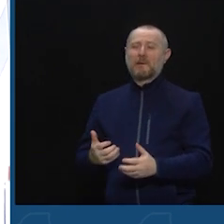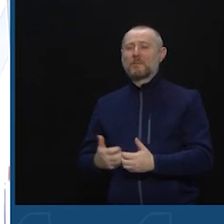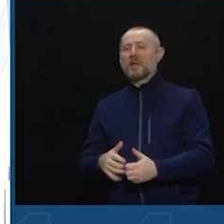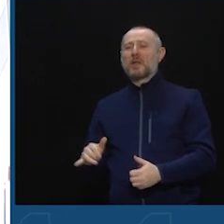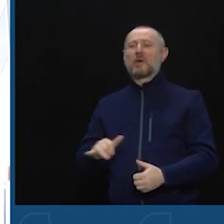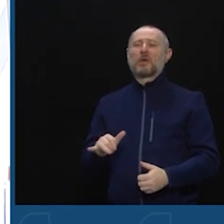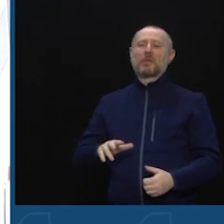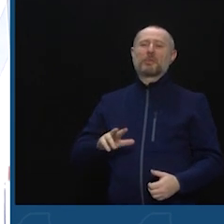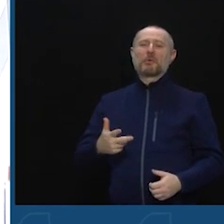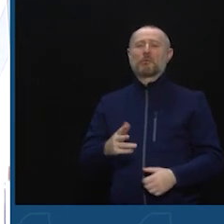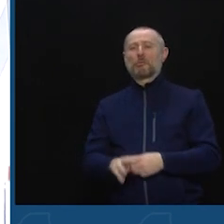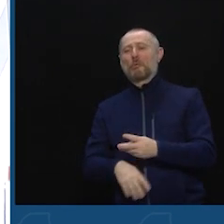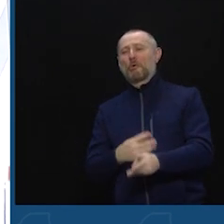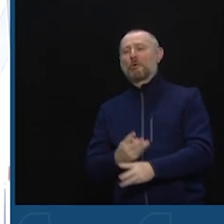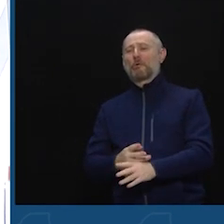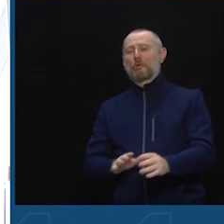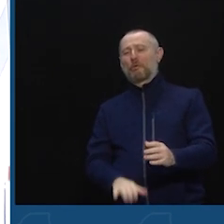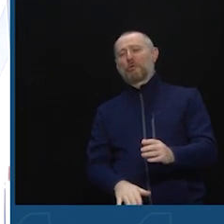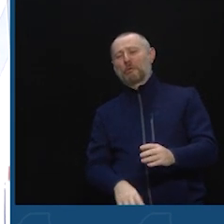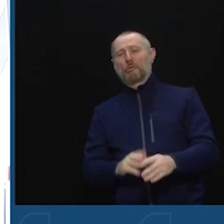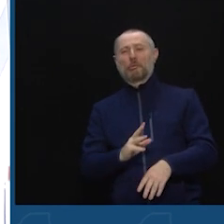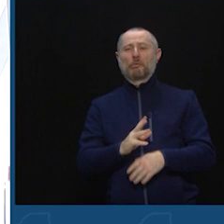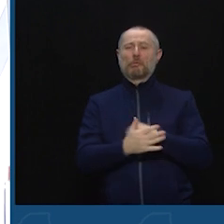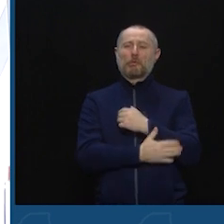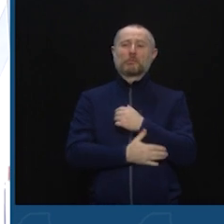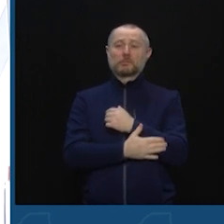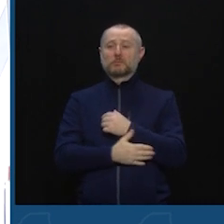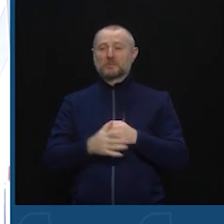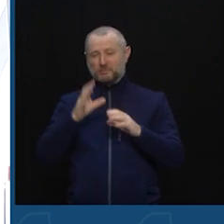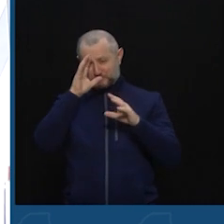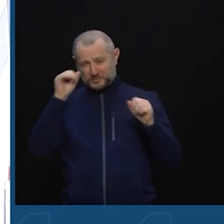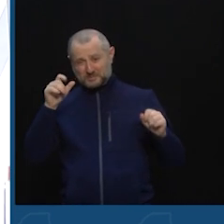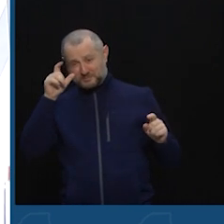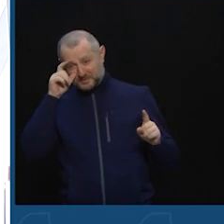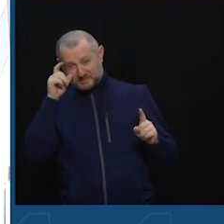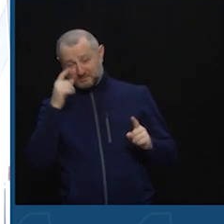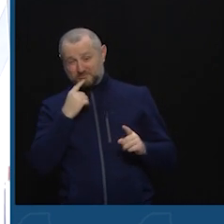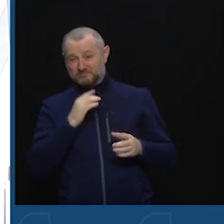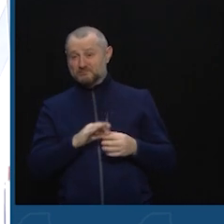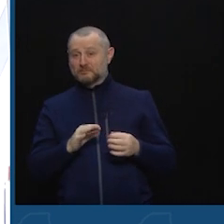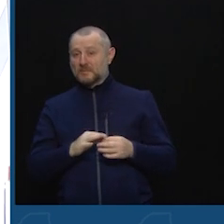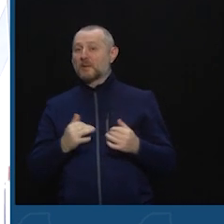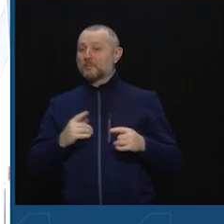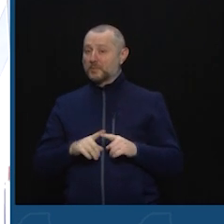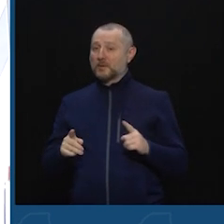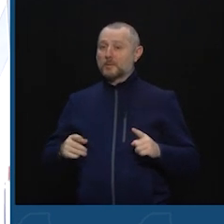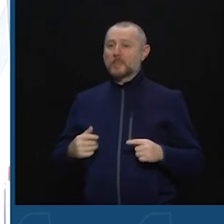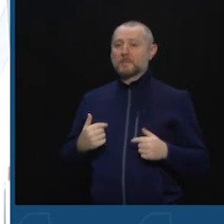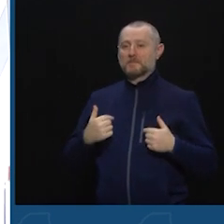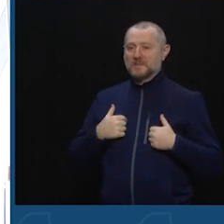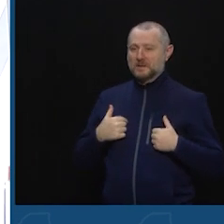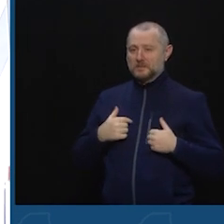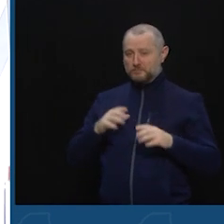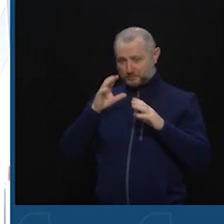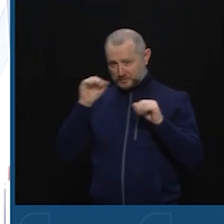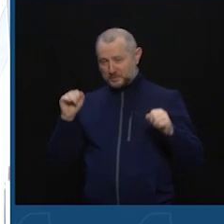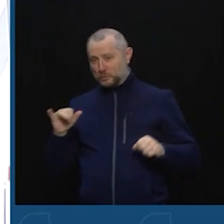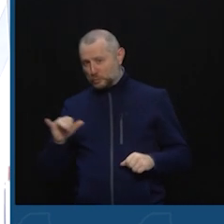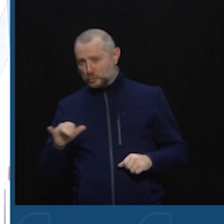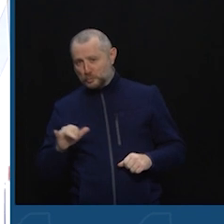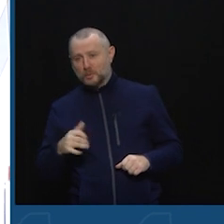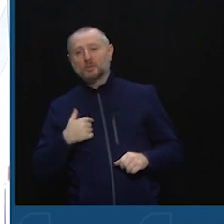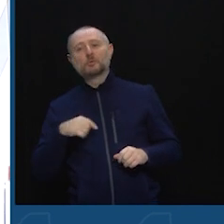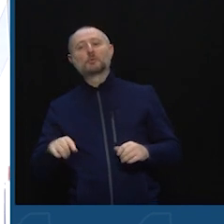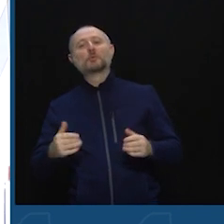President Biden infamously said 8 years. But from one president to another president, I think it's safe to say that it's a new